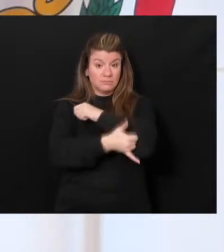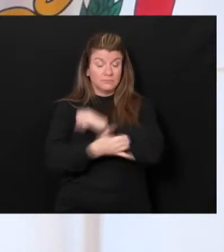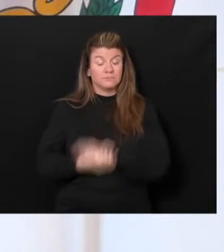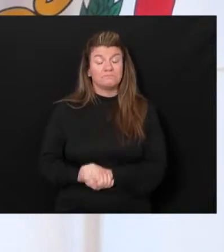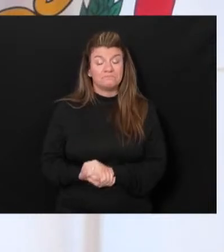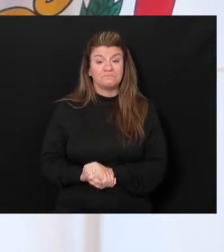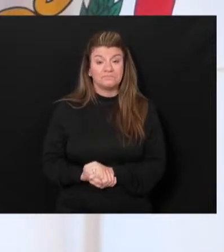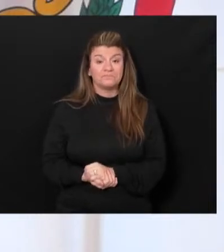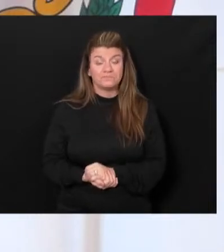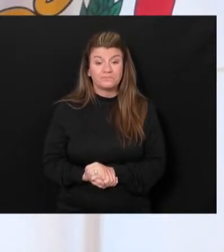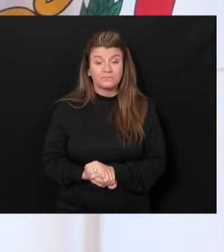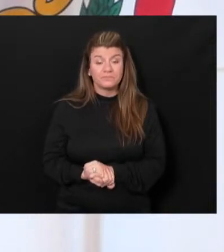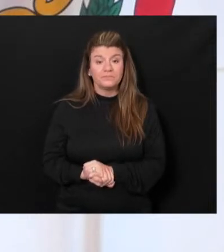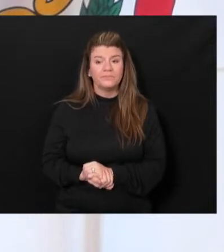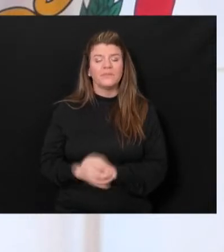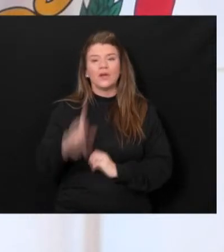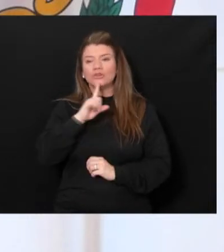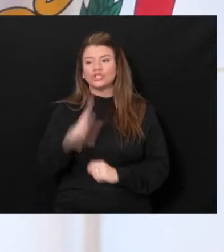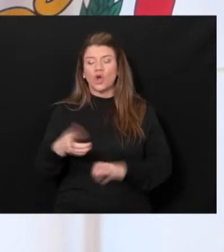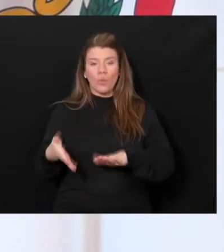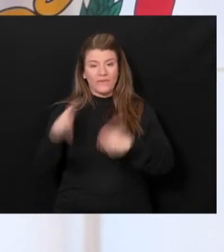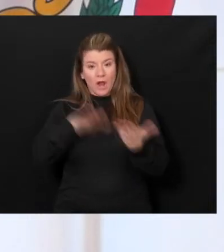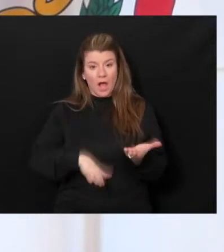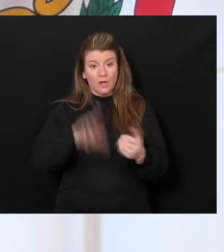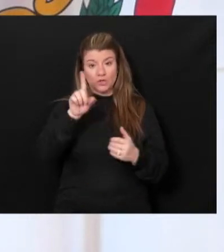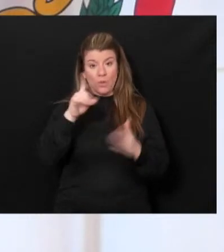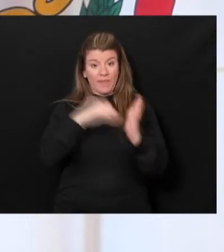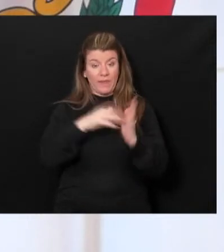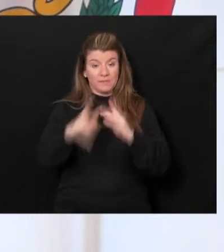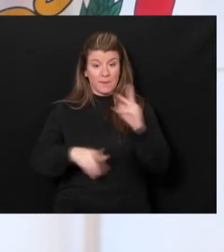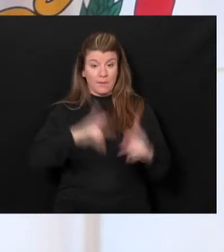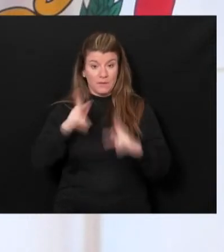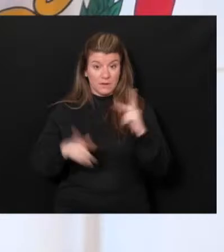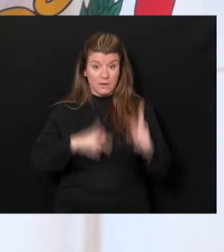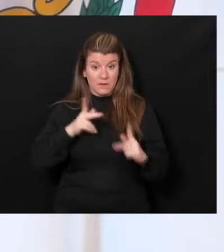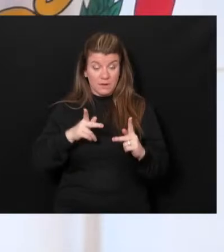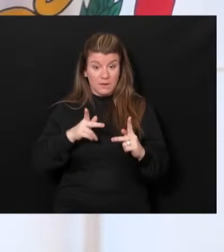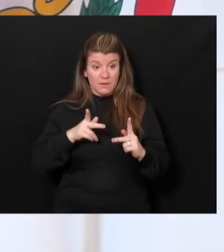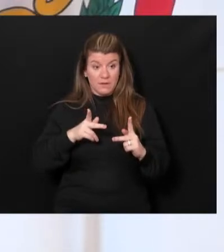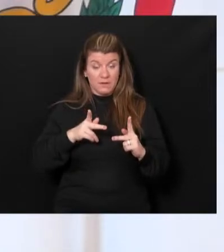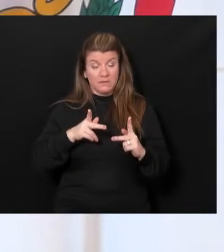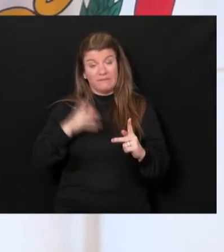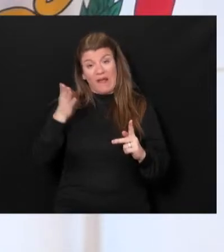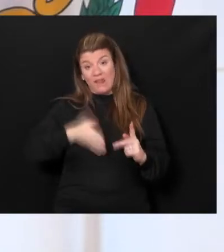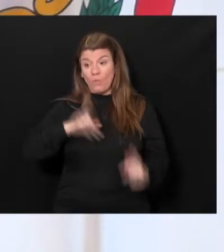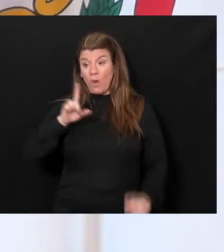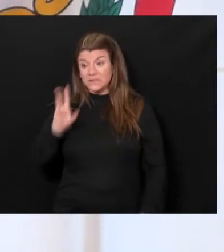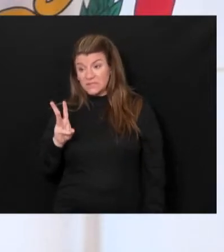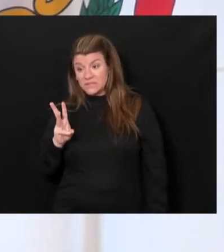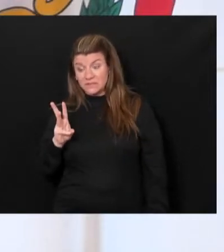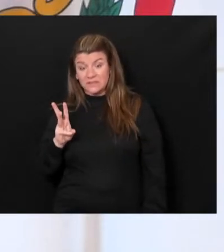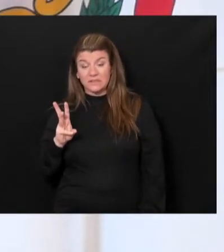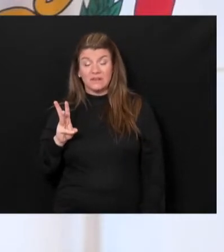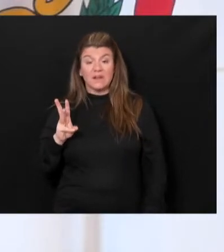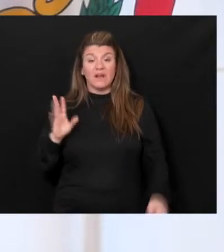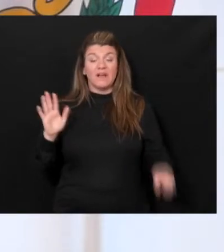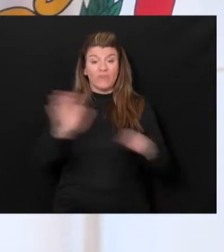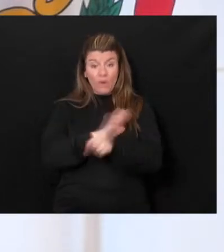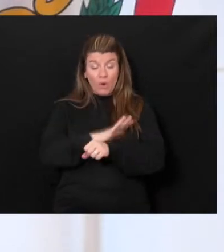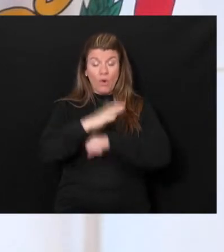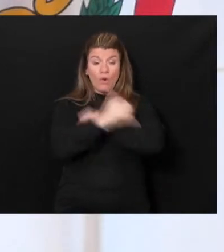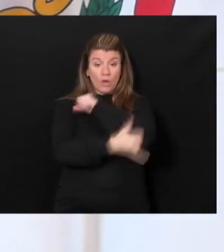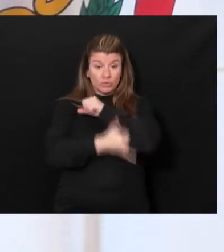Now, so we've lost 1,000 people out of 1/6 of the entire